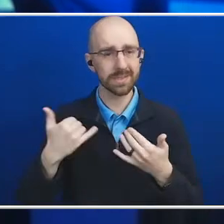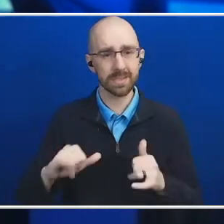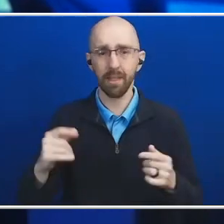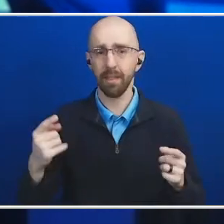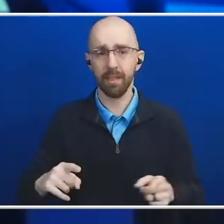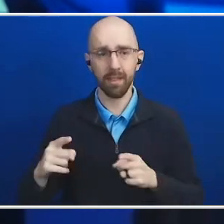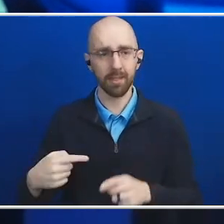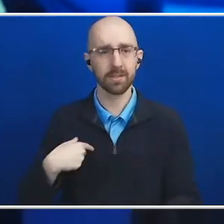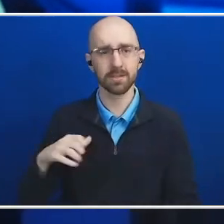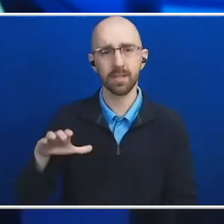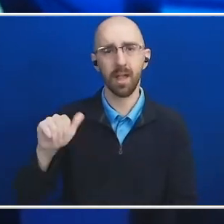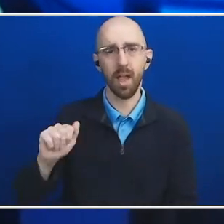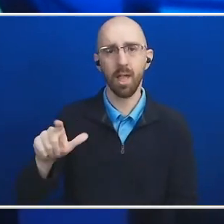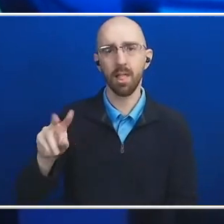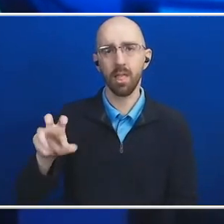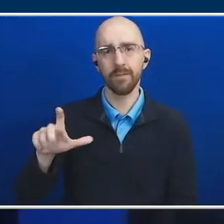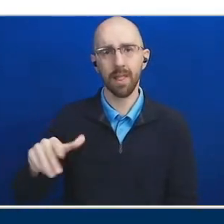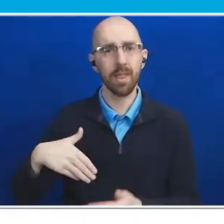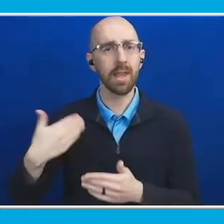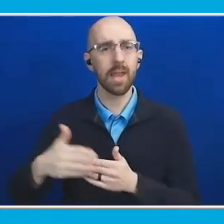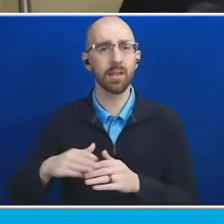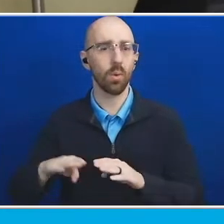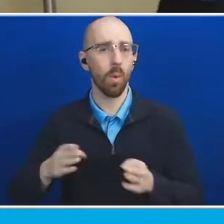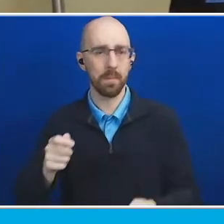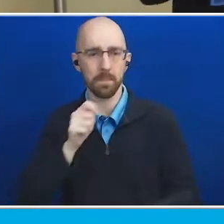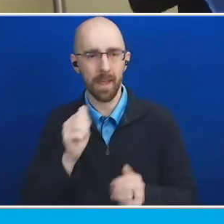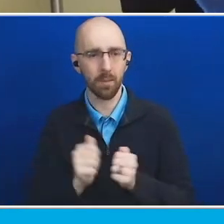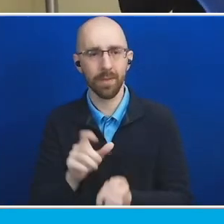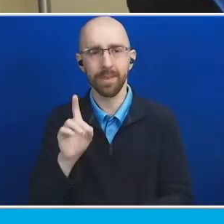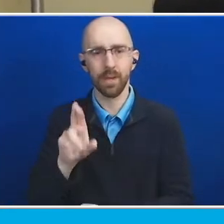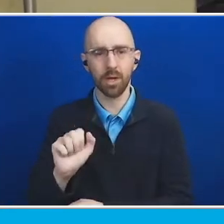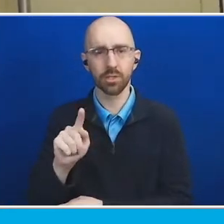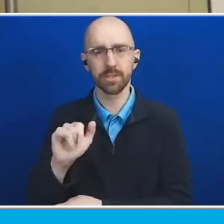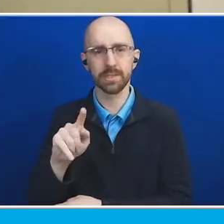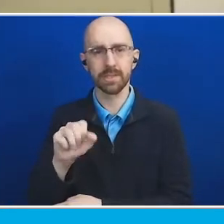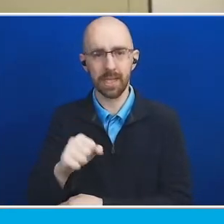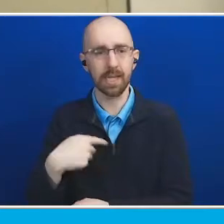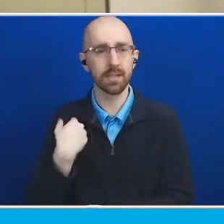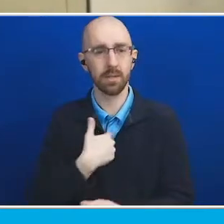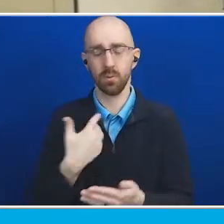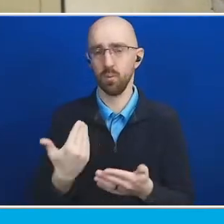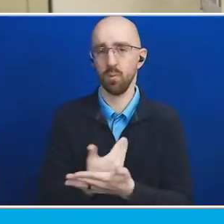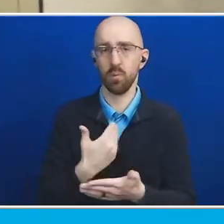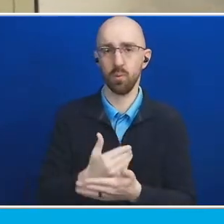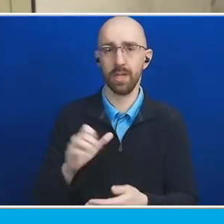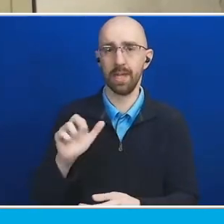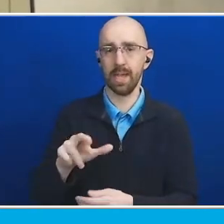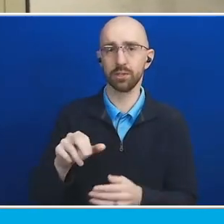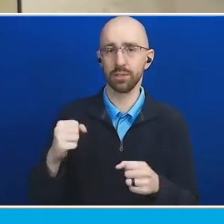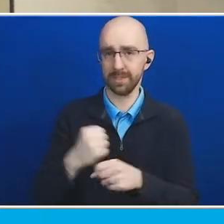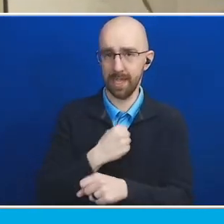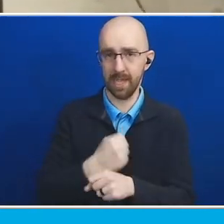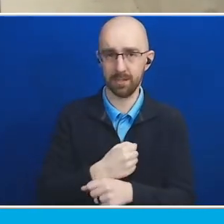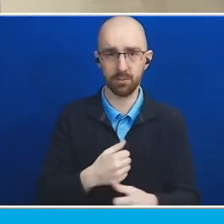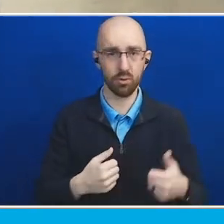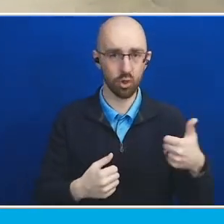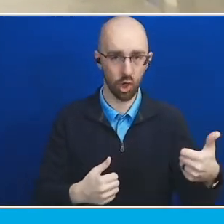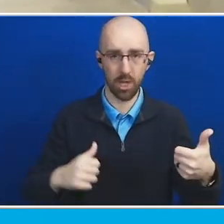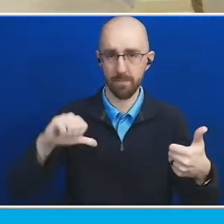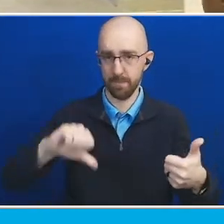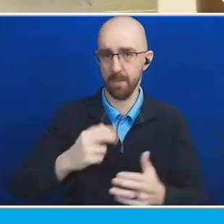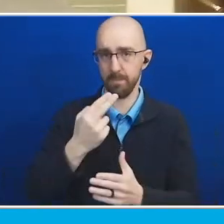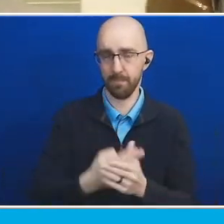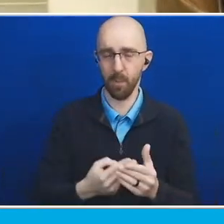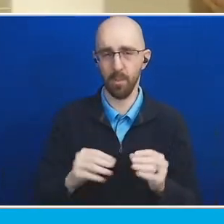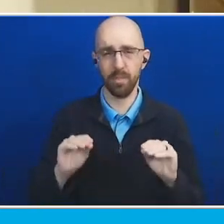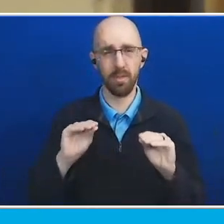Lovell on the next Open Mics with Dr. Stites. We put the newest cancer stats, both good and bad, into context with a team